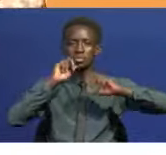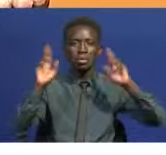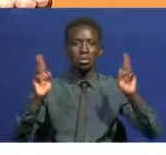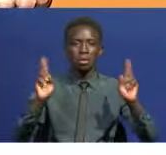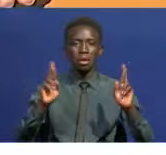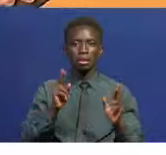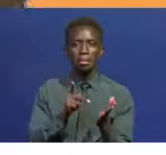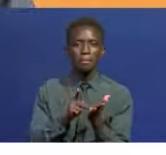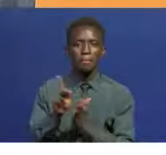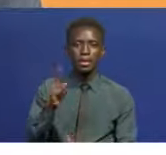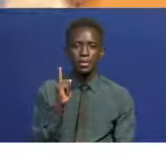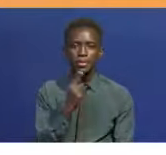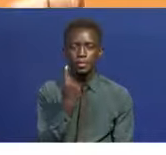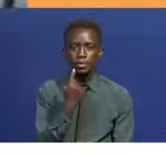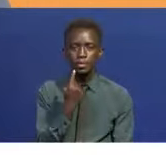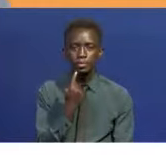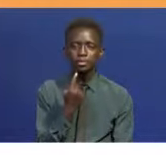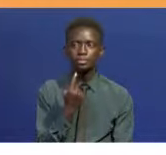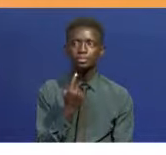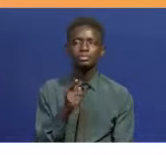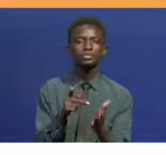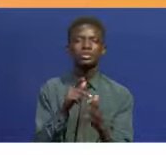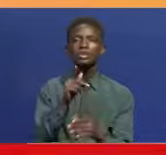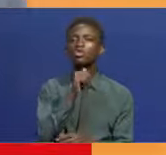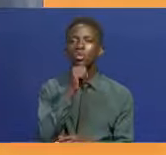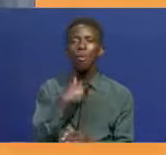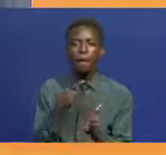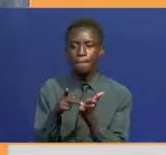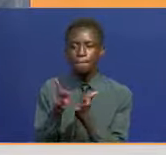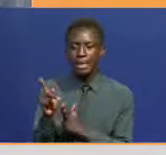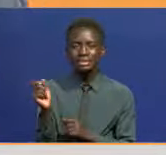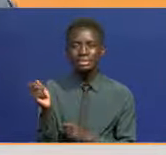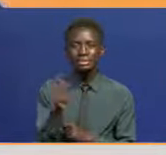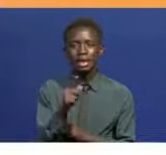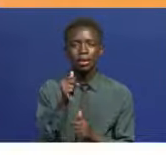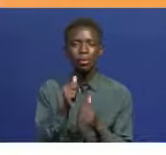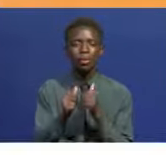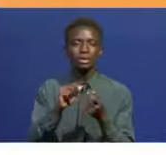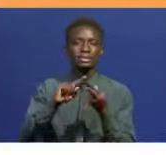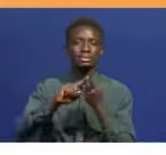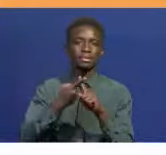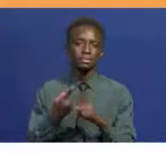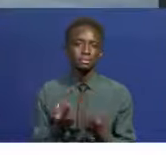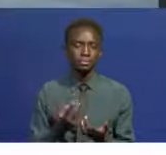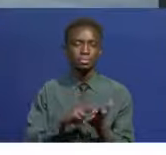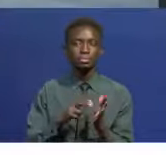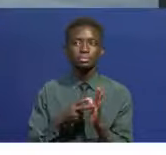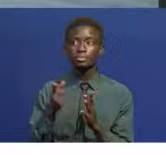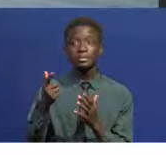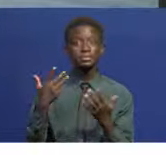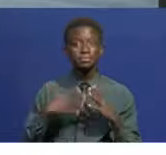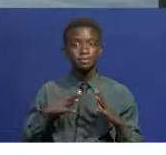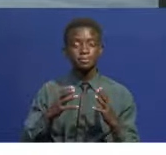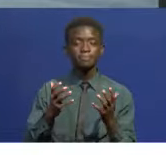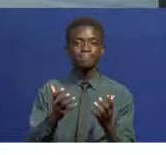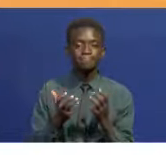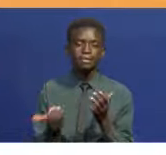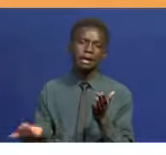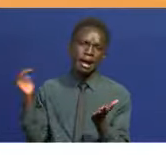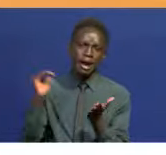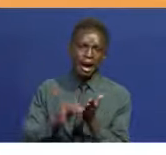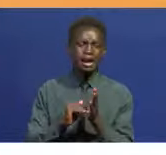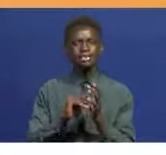the amount that is required, the standard amount. So these guys had to repackage. And basically, this is